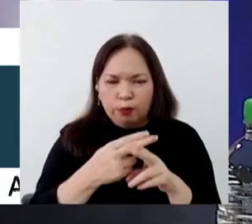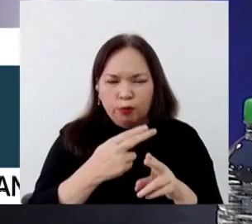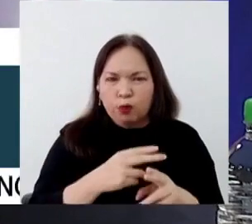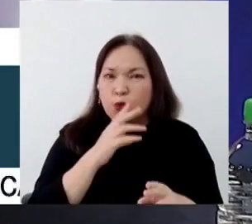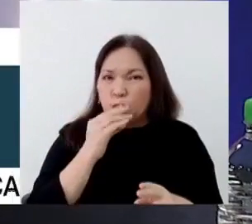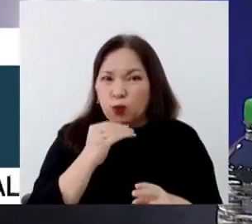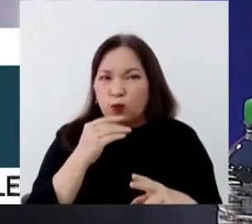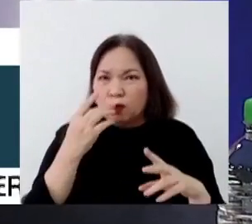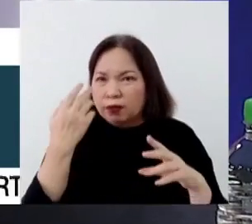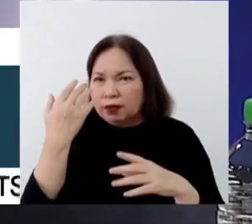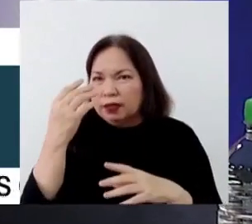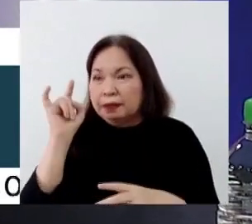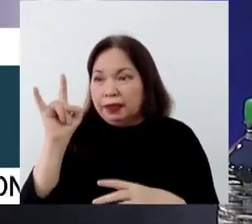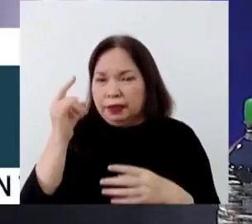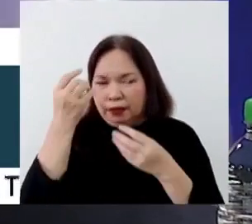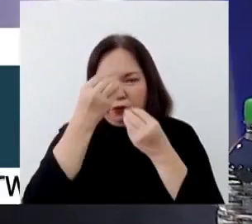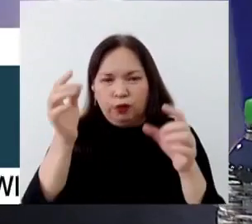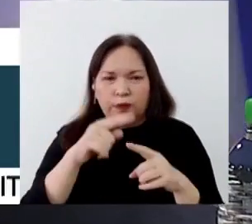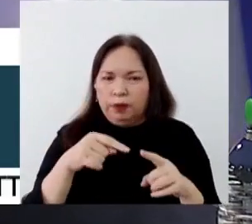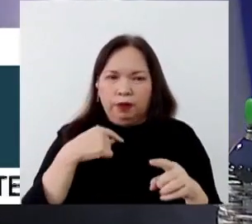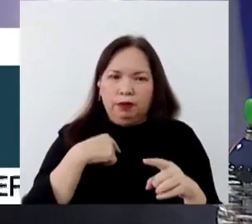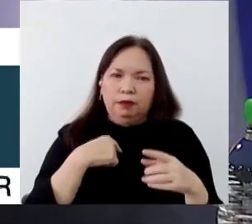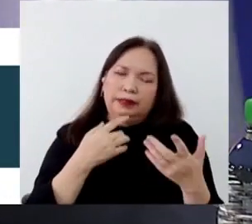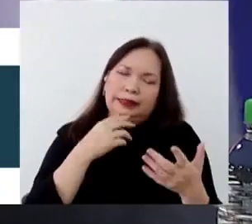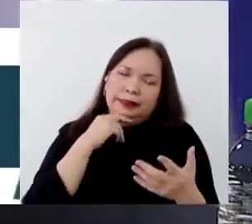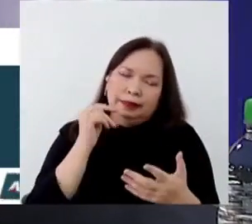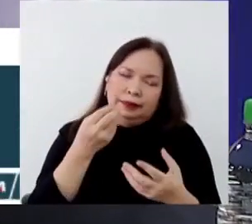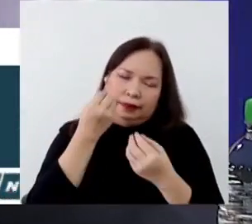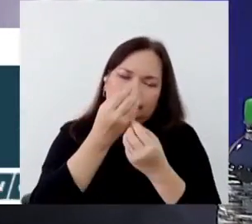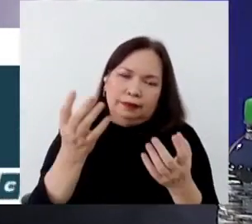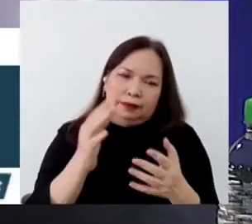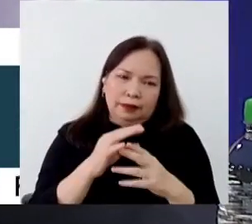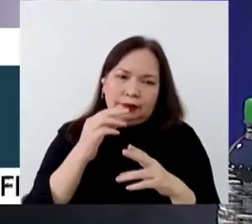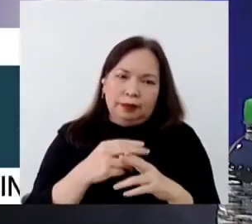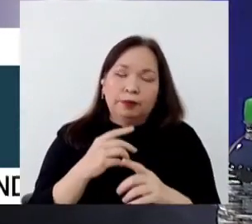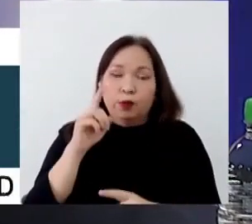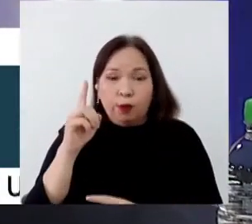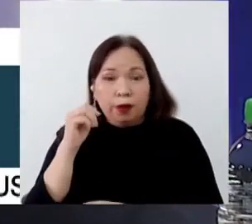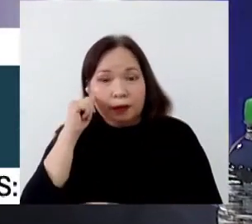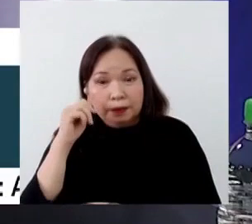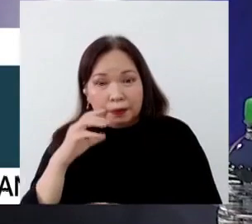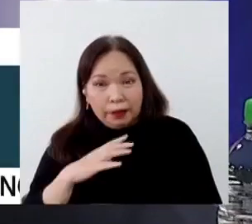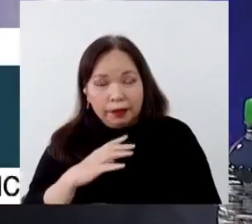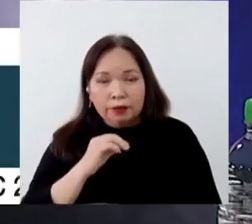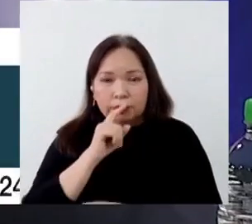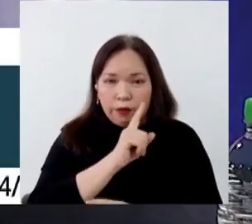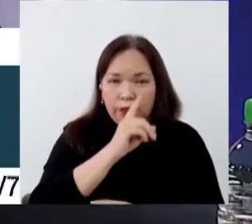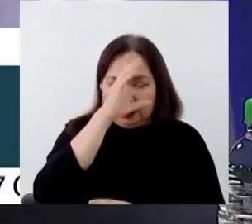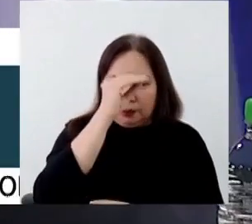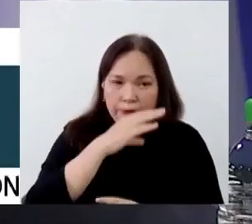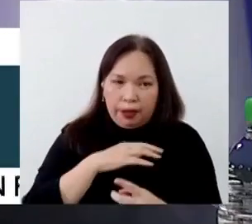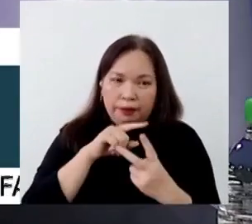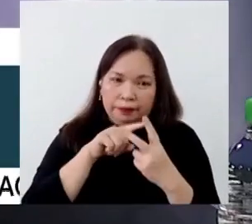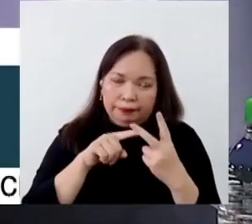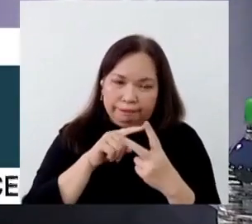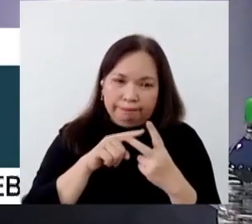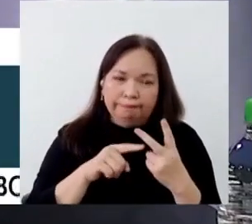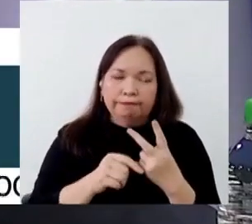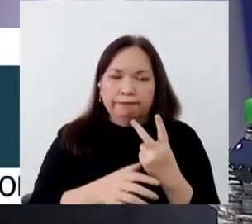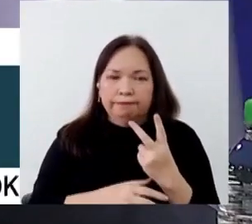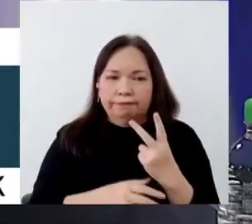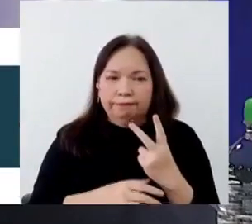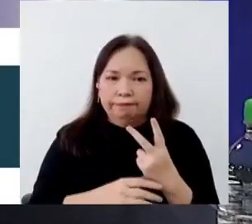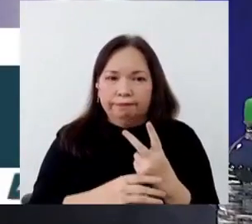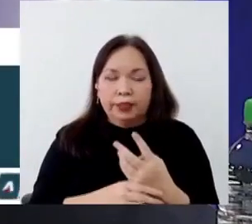divulge the names because it's already known. All right, one man and one woman, it's known. And four